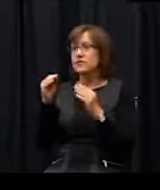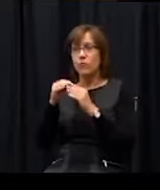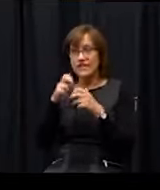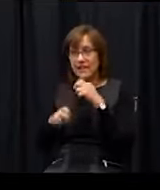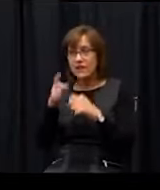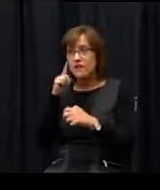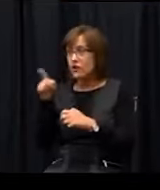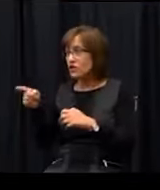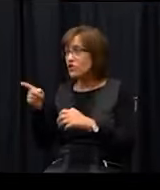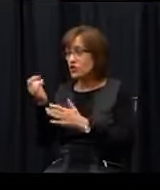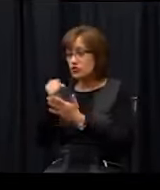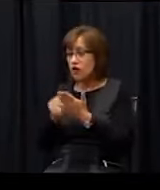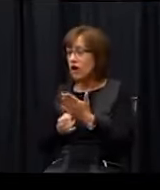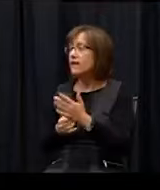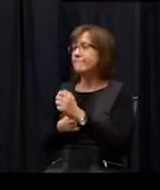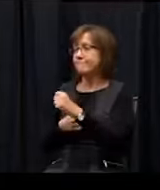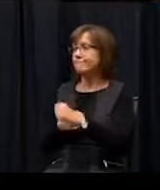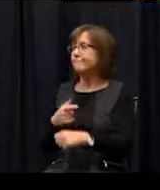do. Interesting.